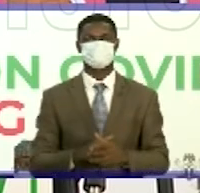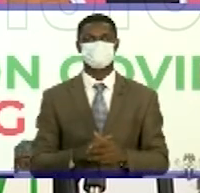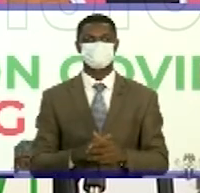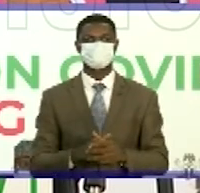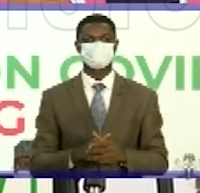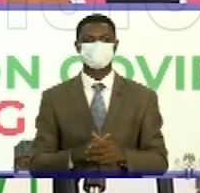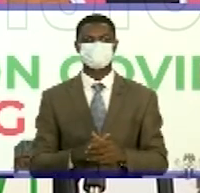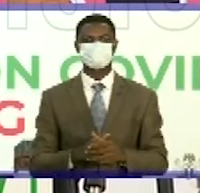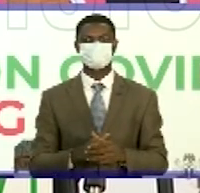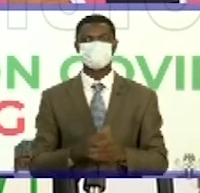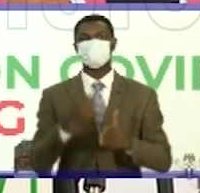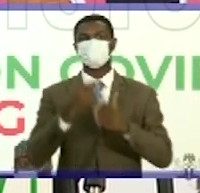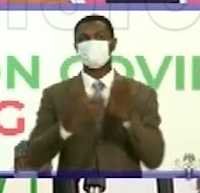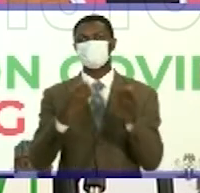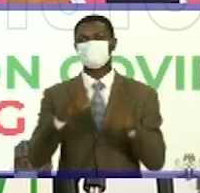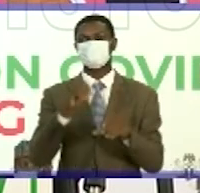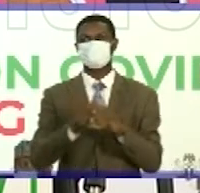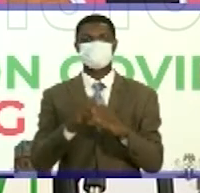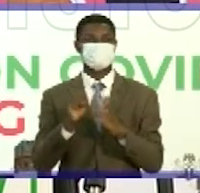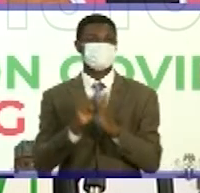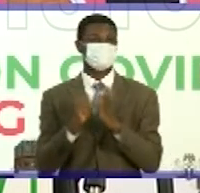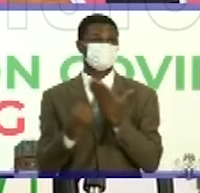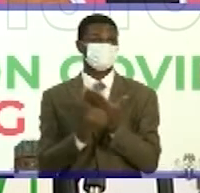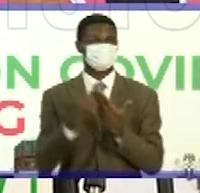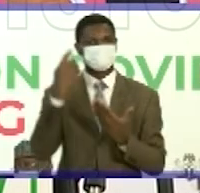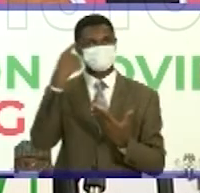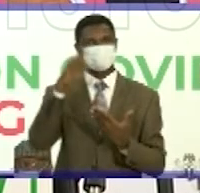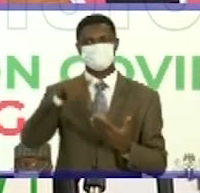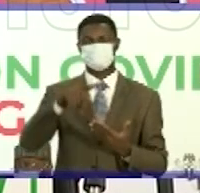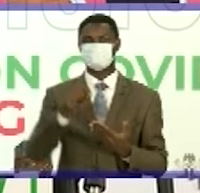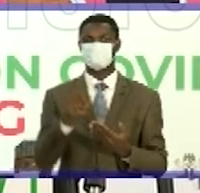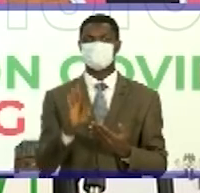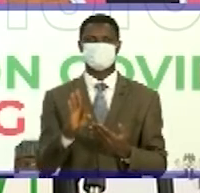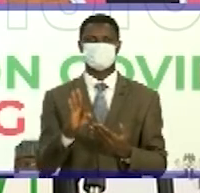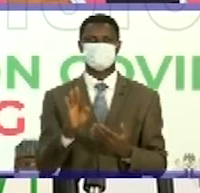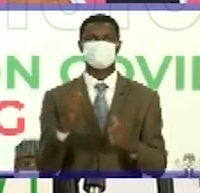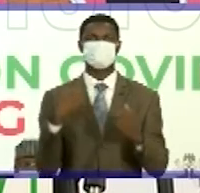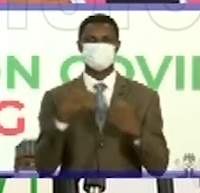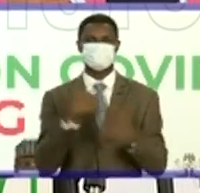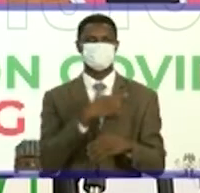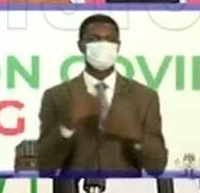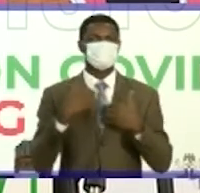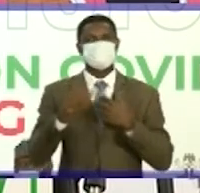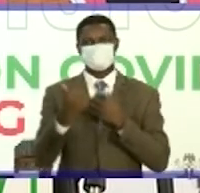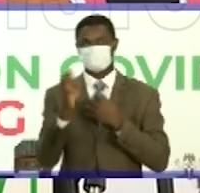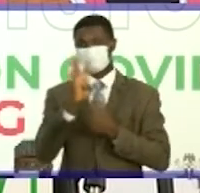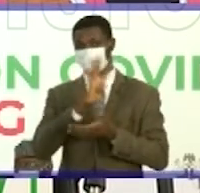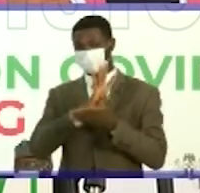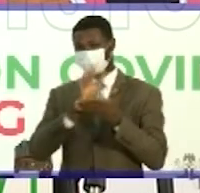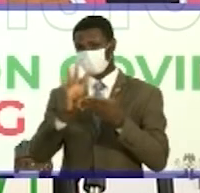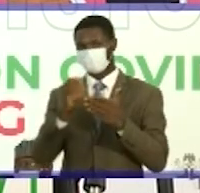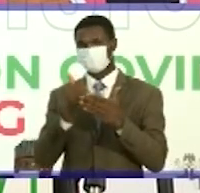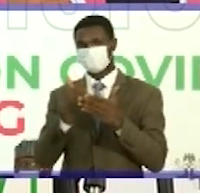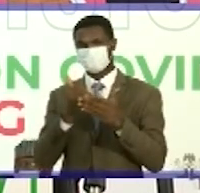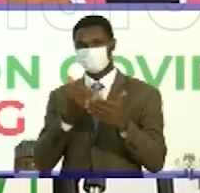What happens in September for PTF? Well, we still have another 4 weeks before the next phase. So that will take us to early